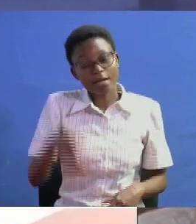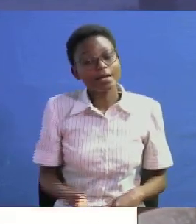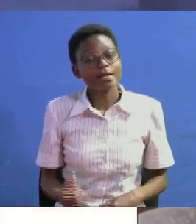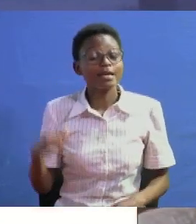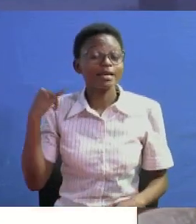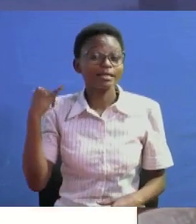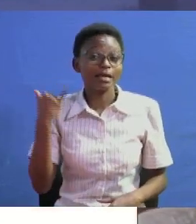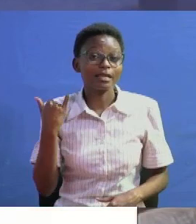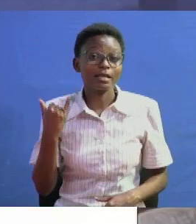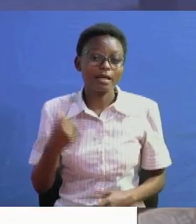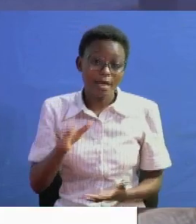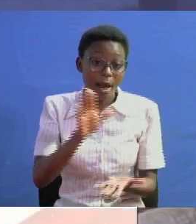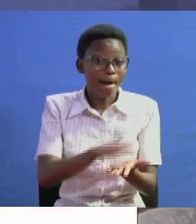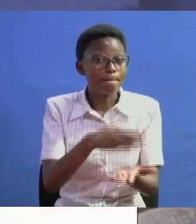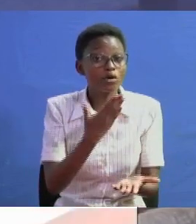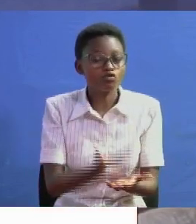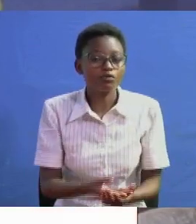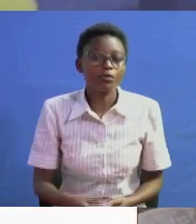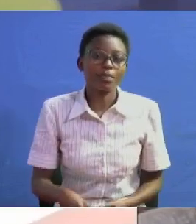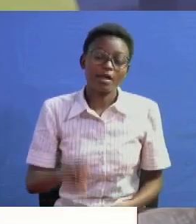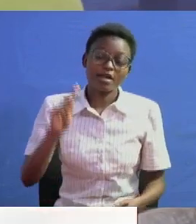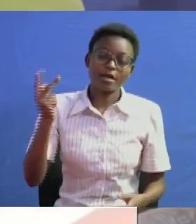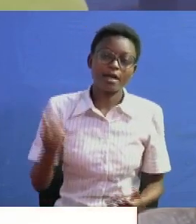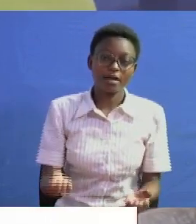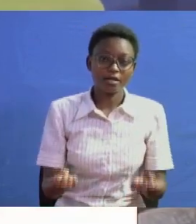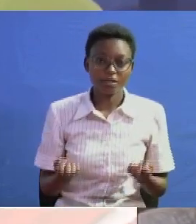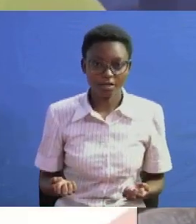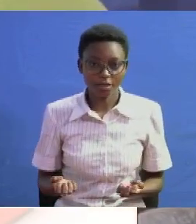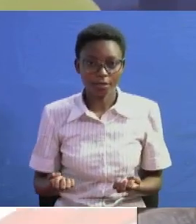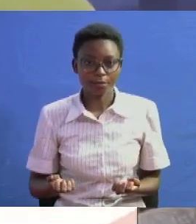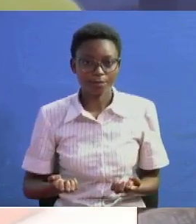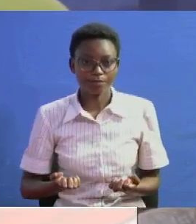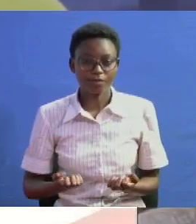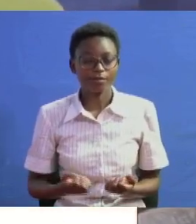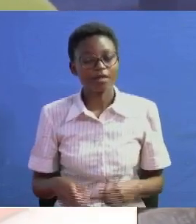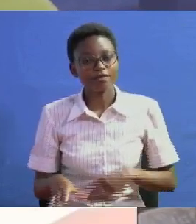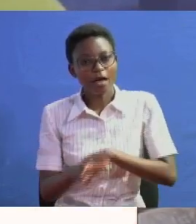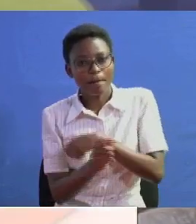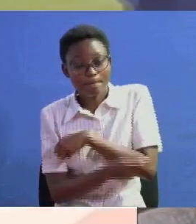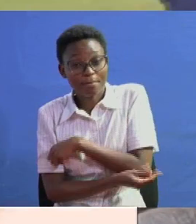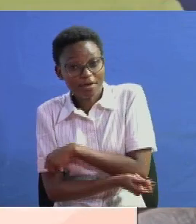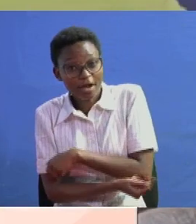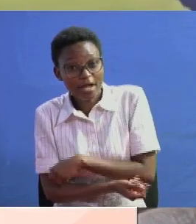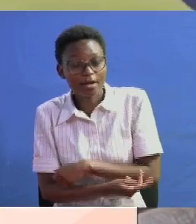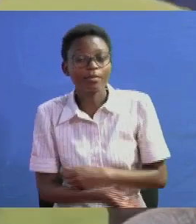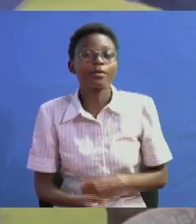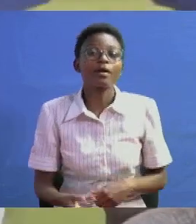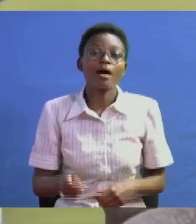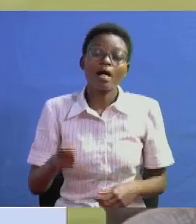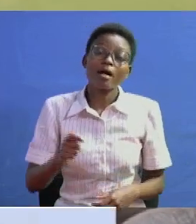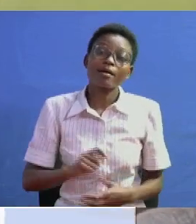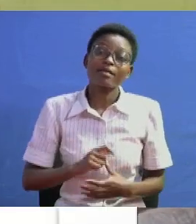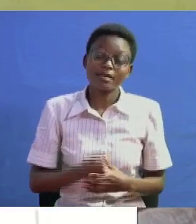Kenyan needed. Because if there is anything that looks like a bribe, it must be a bribe. How can you come out of negotiations